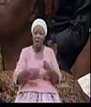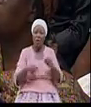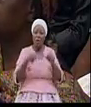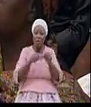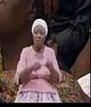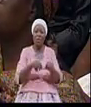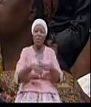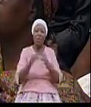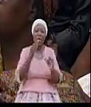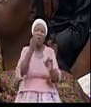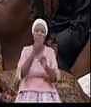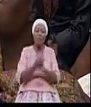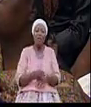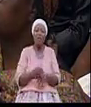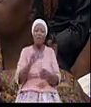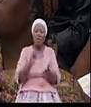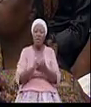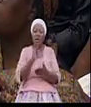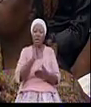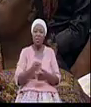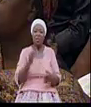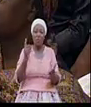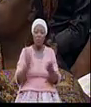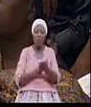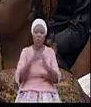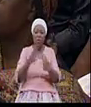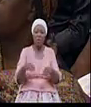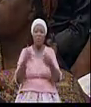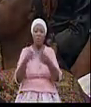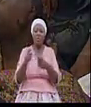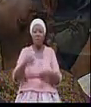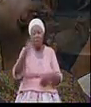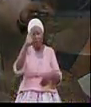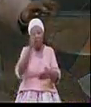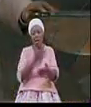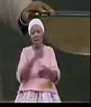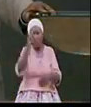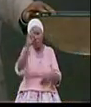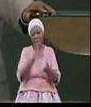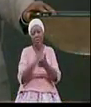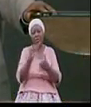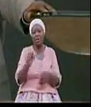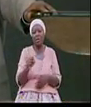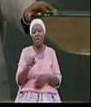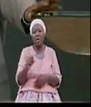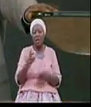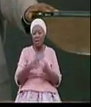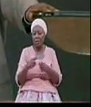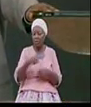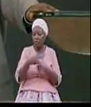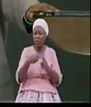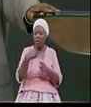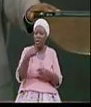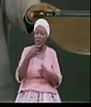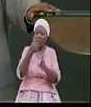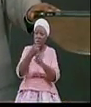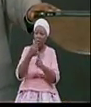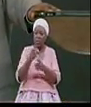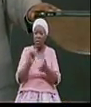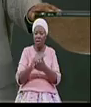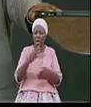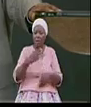once delivered unto the saints, when you are telling yourself, my people are not